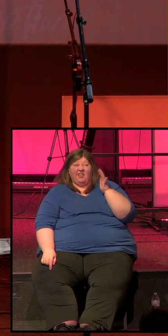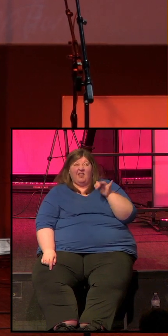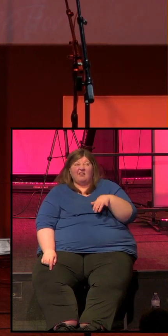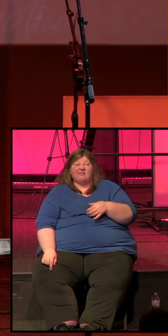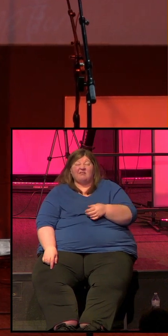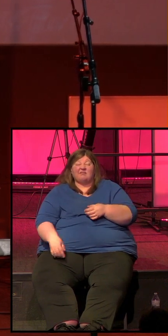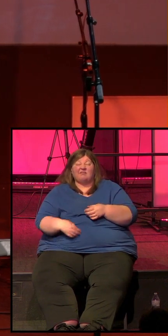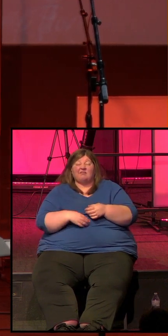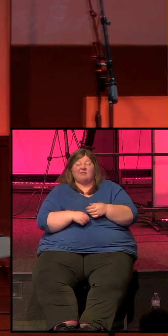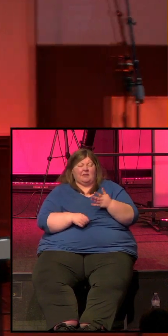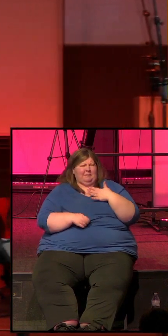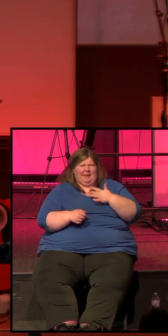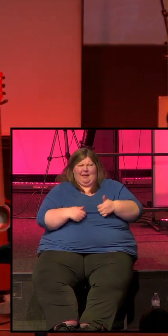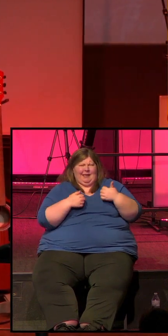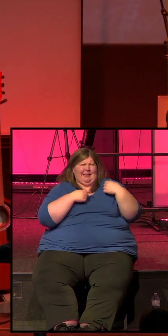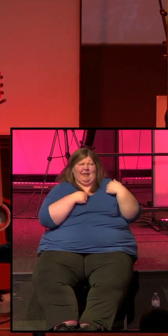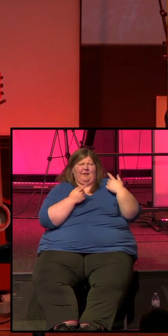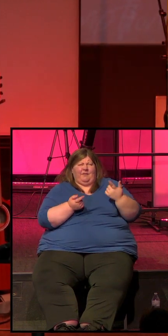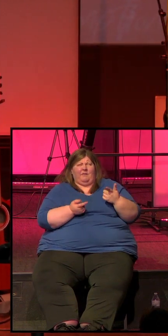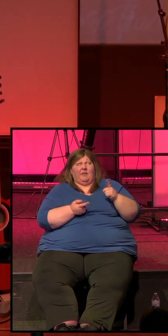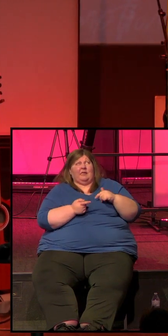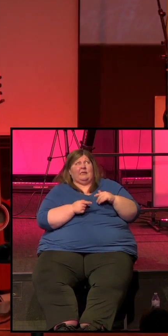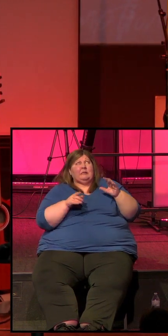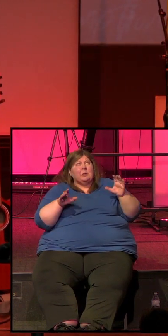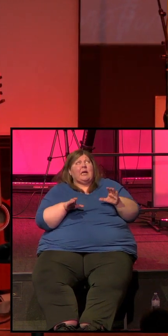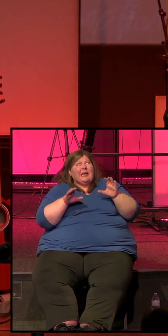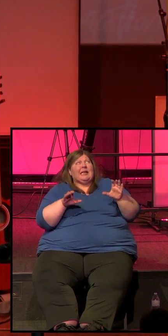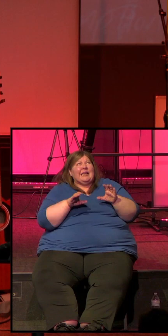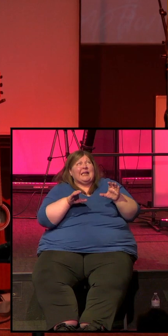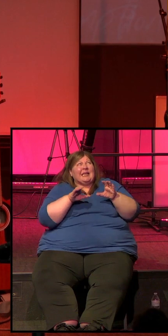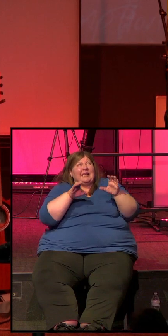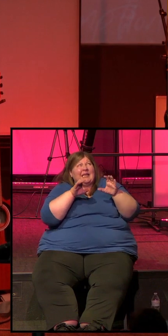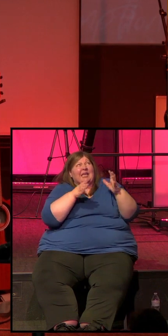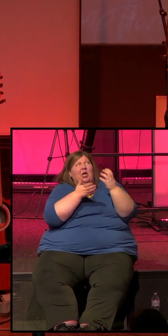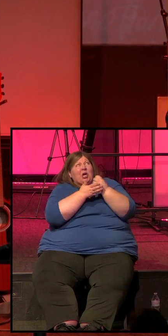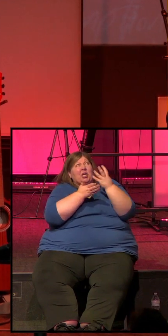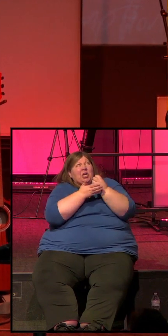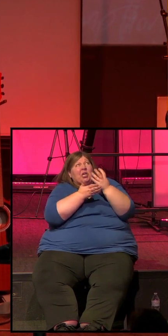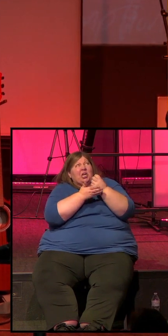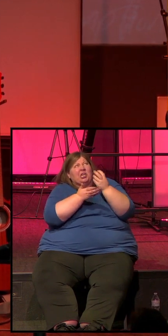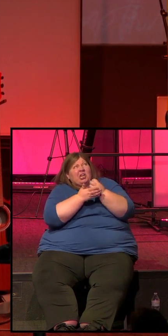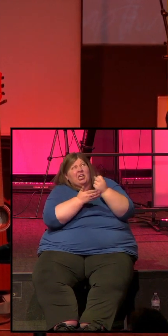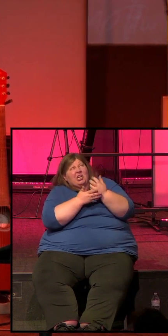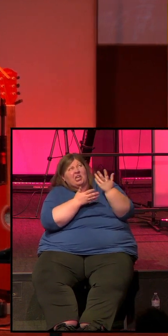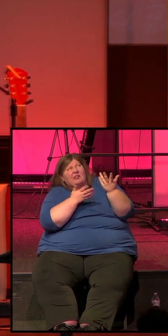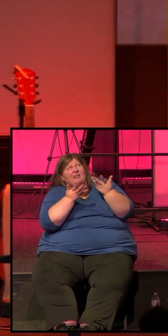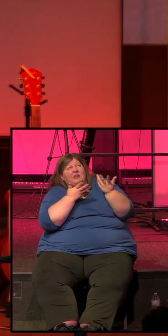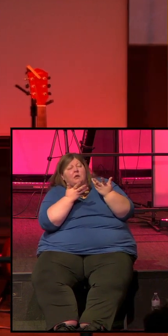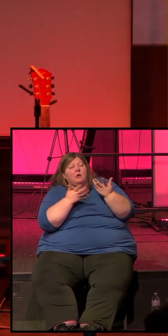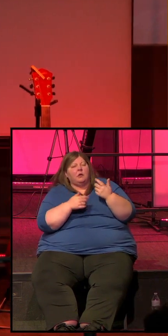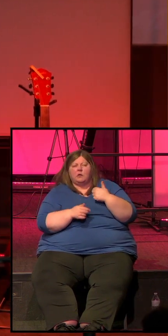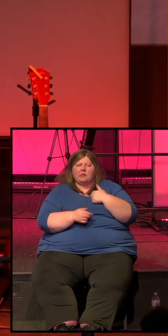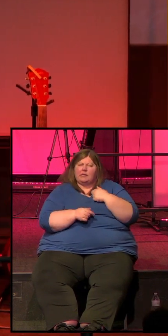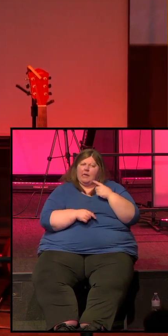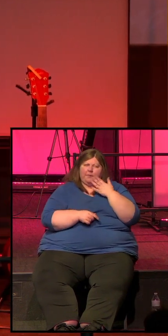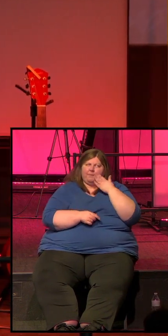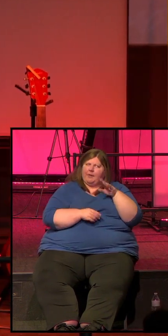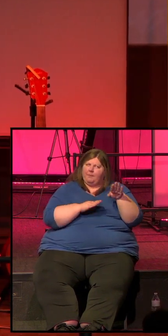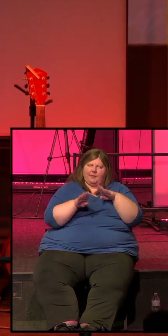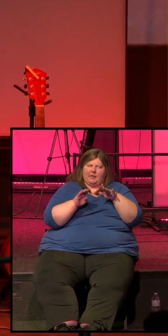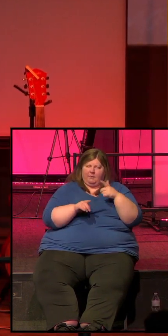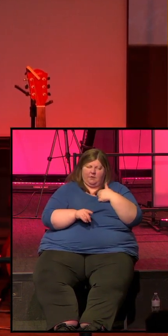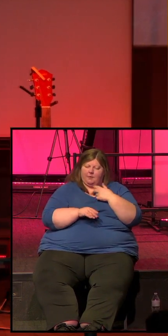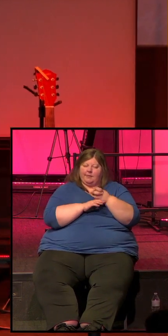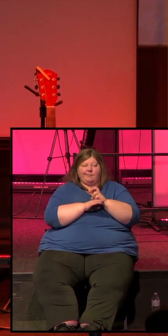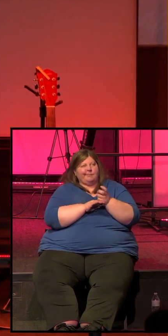Man, for most of my life, I felt like I had to earn the affection of God. Because I was the kid that couldn't behave.